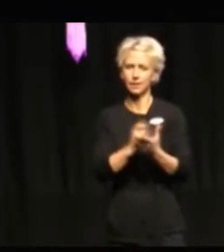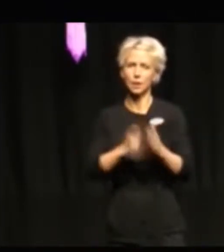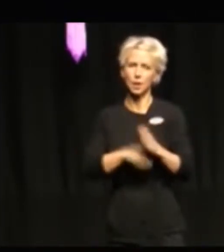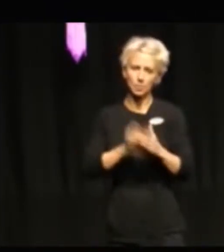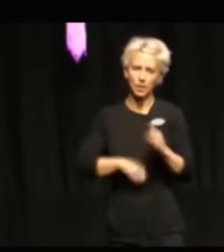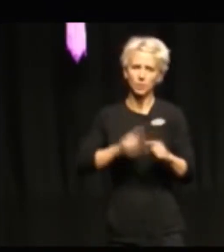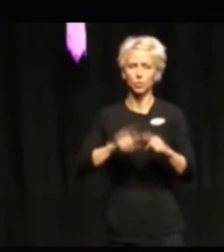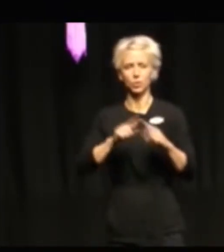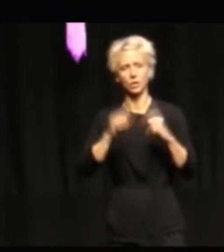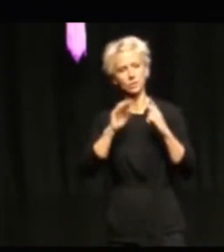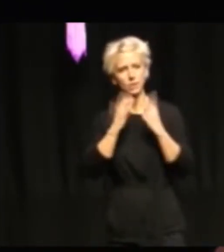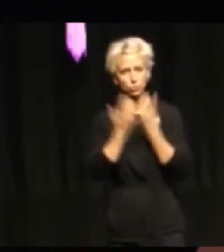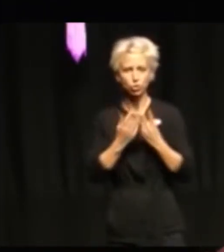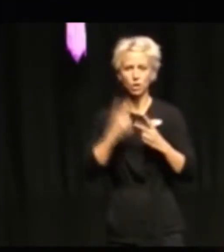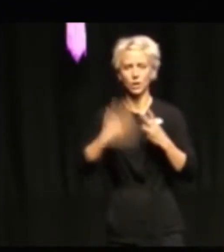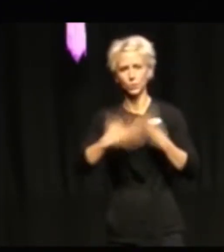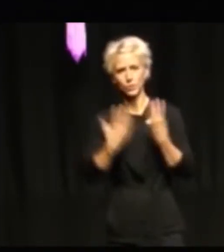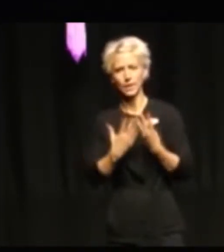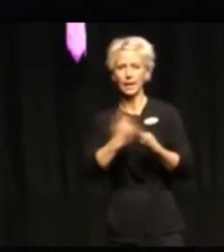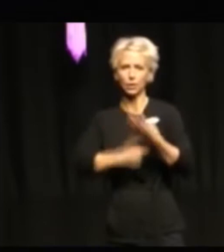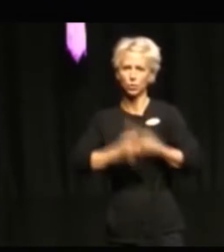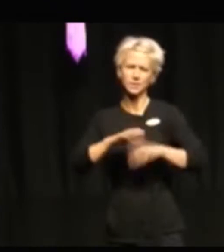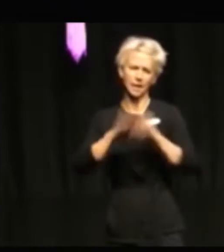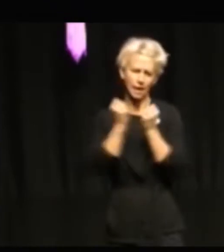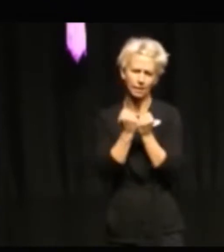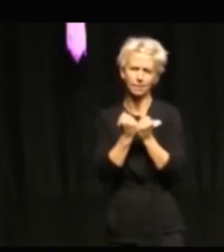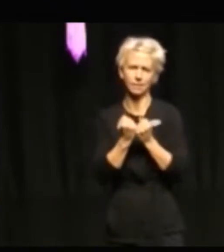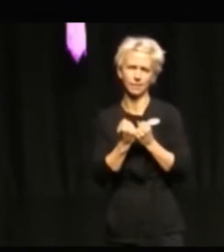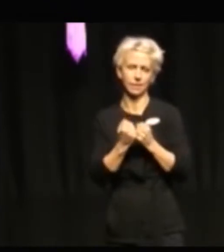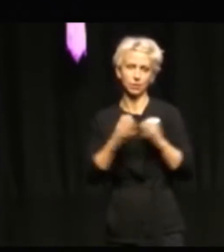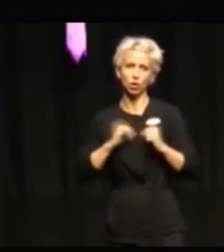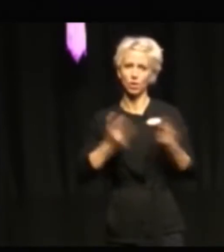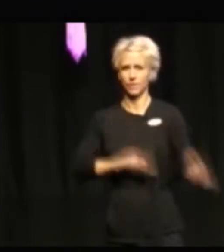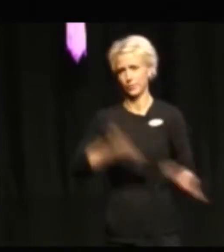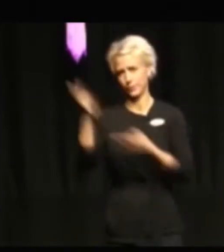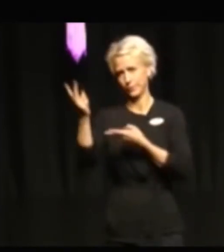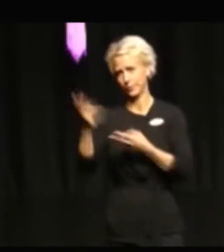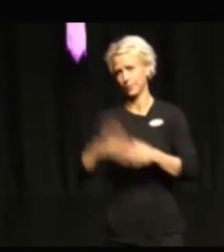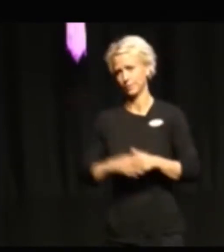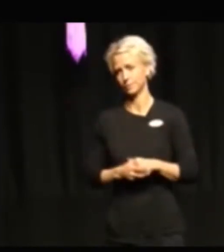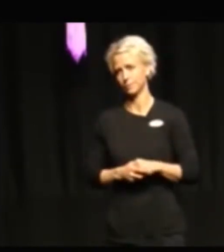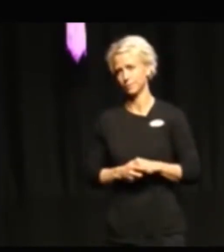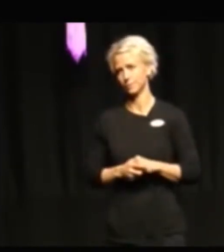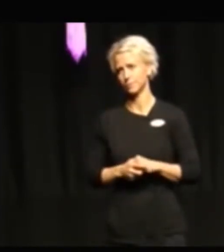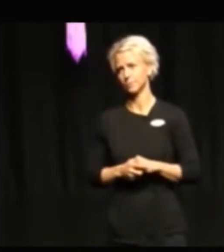political, economical, social, and cultural rights, that they were universal.